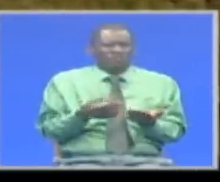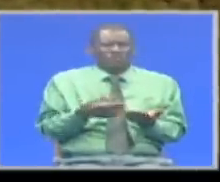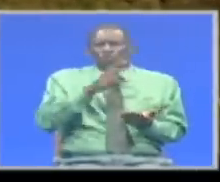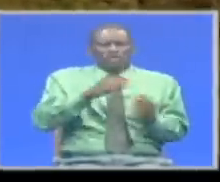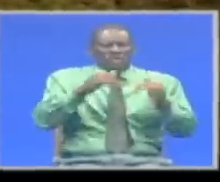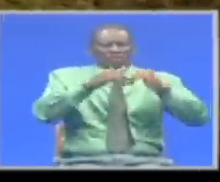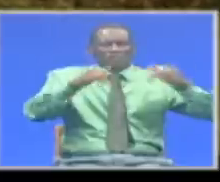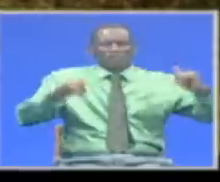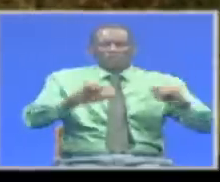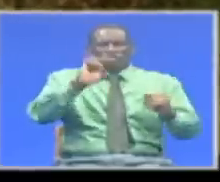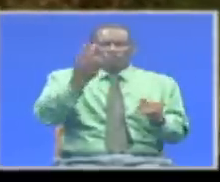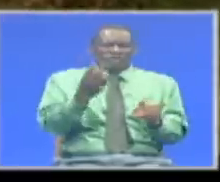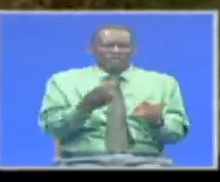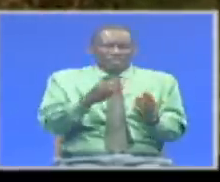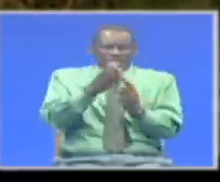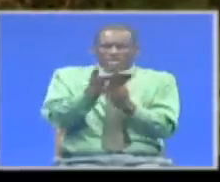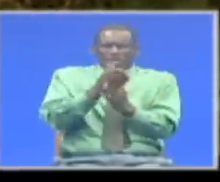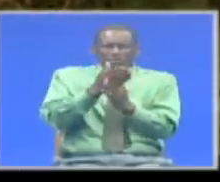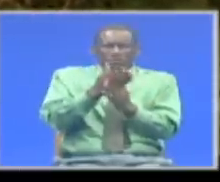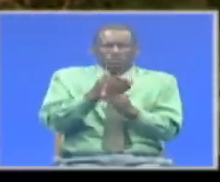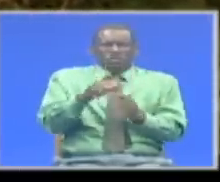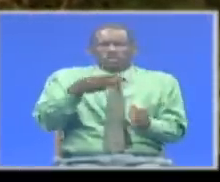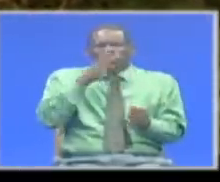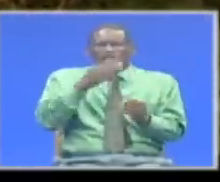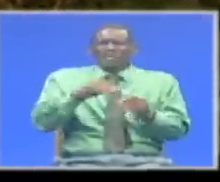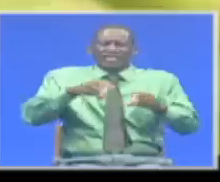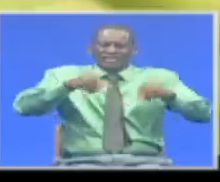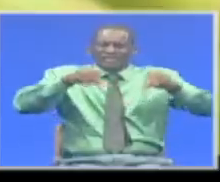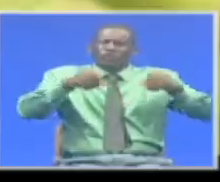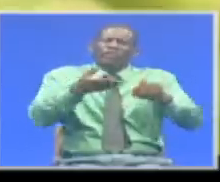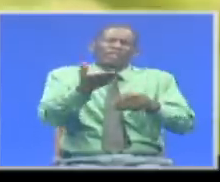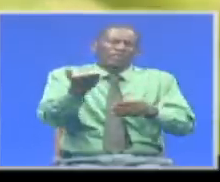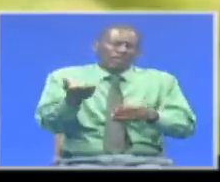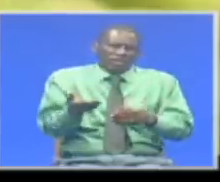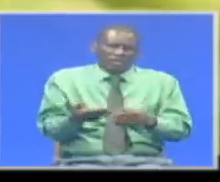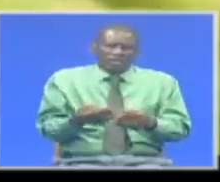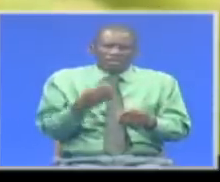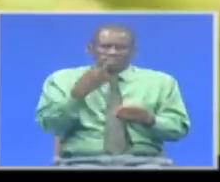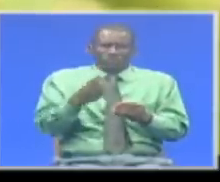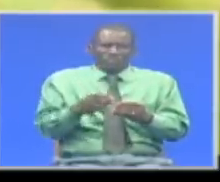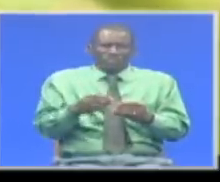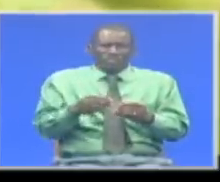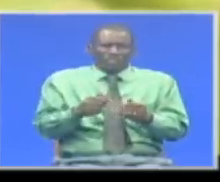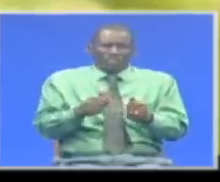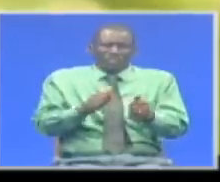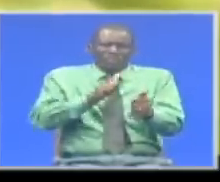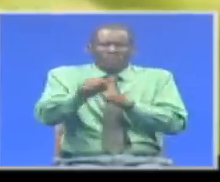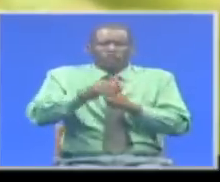mbili. Kuona katikati ya maji ni mchanga tu unaonekana. Naona crossing mzuri sababu ya